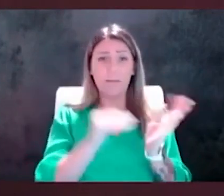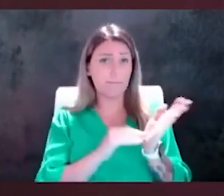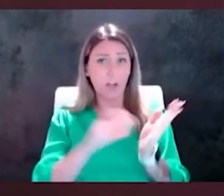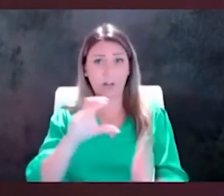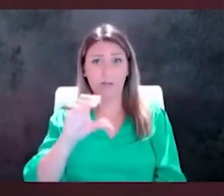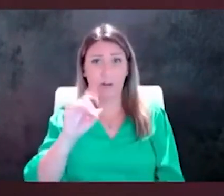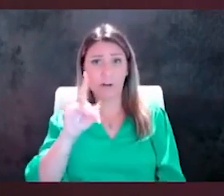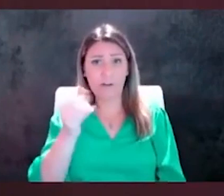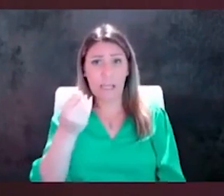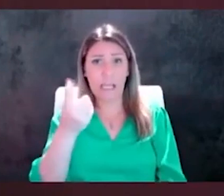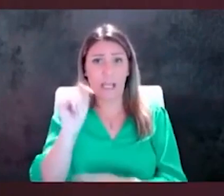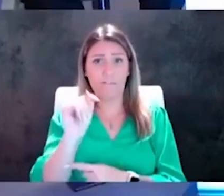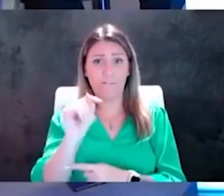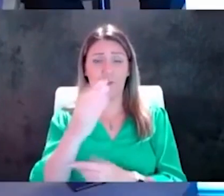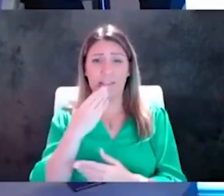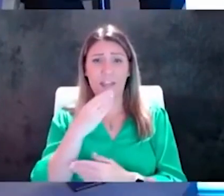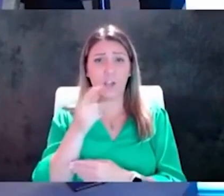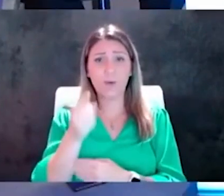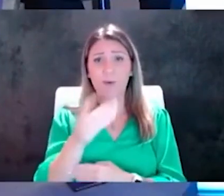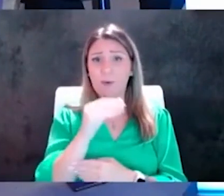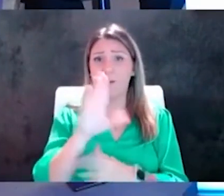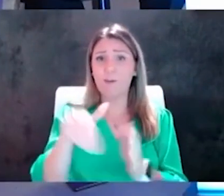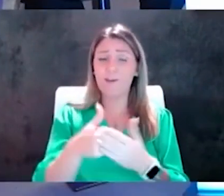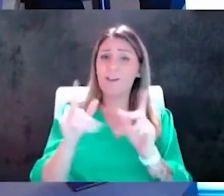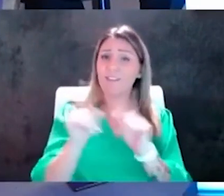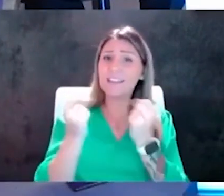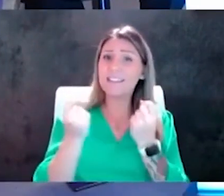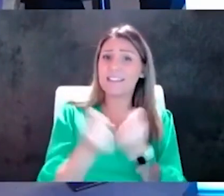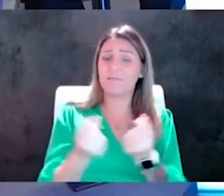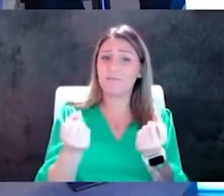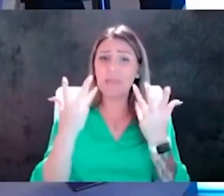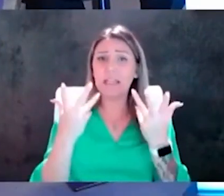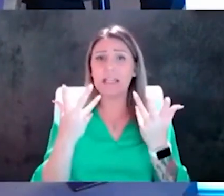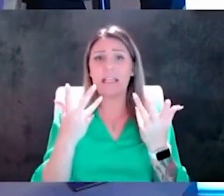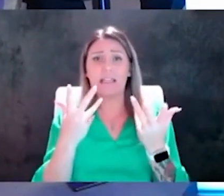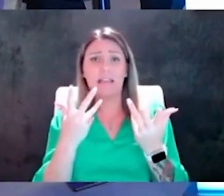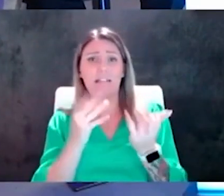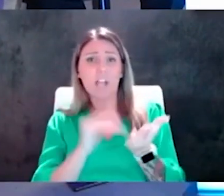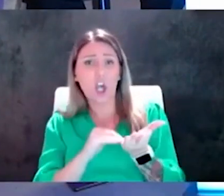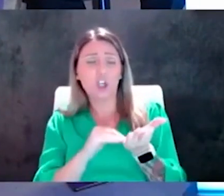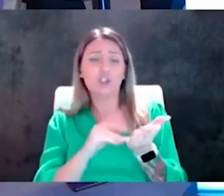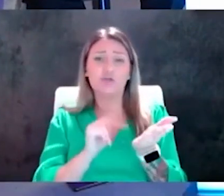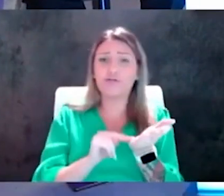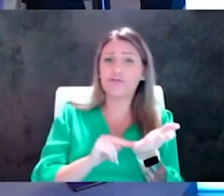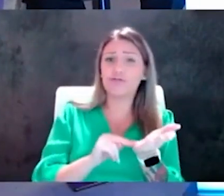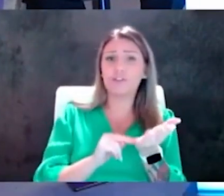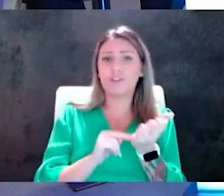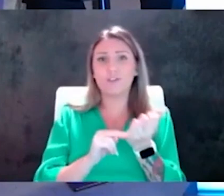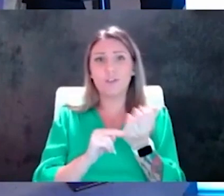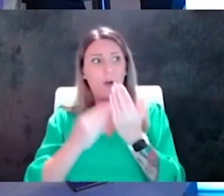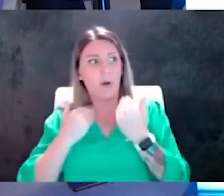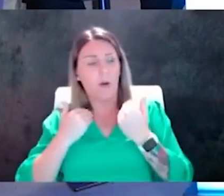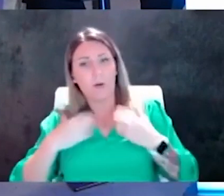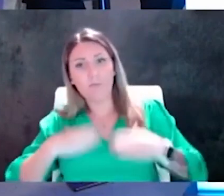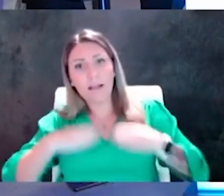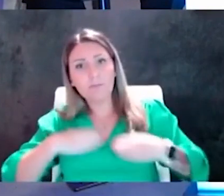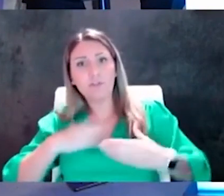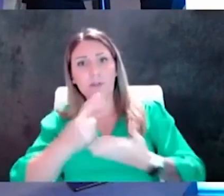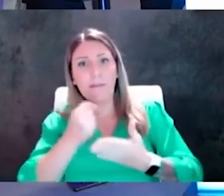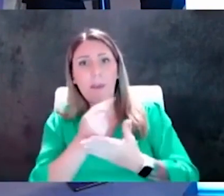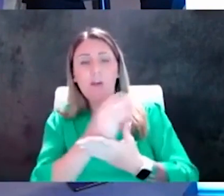you and to all of the team. I know there's a lot of physicians and nurses and physical therapists and respiratory therapists and social workers all involved in the long haul